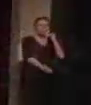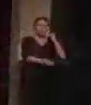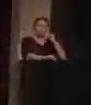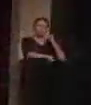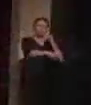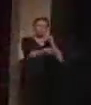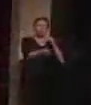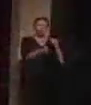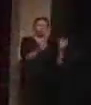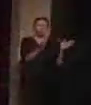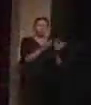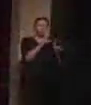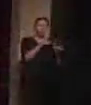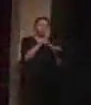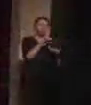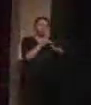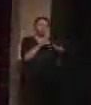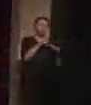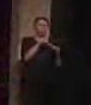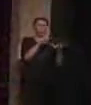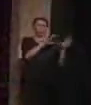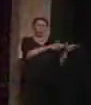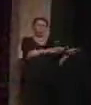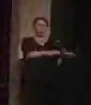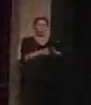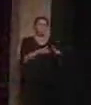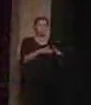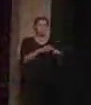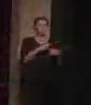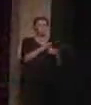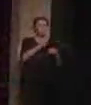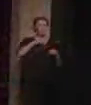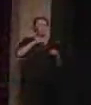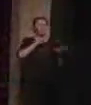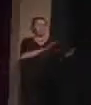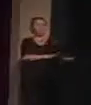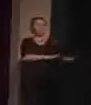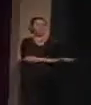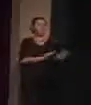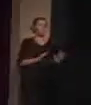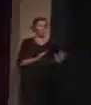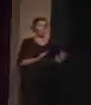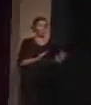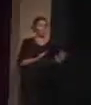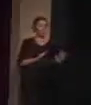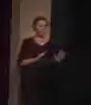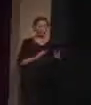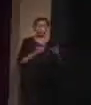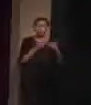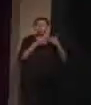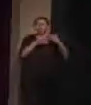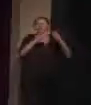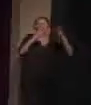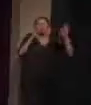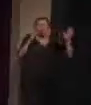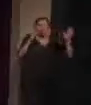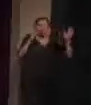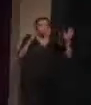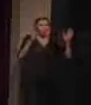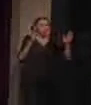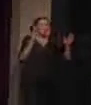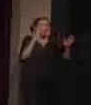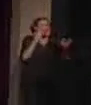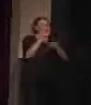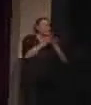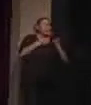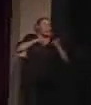little social categories that make us down there. By and large, I know some of us creep through that thing and we swim to the